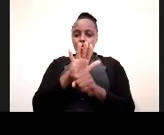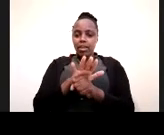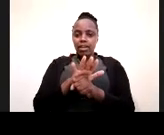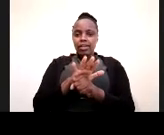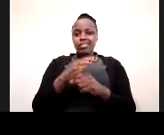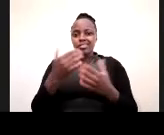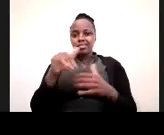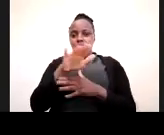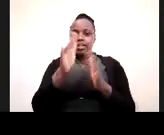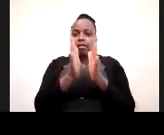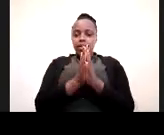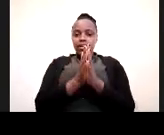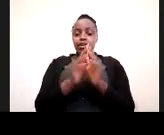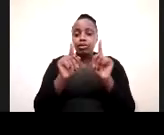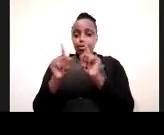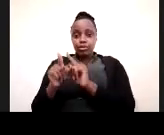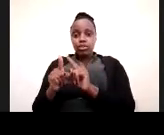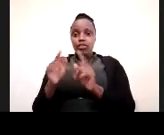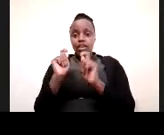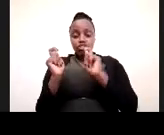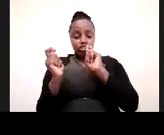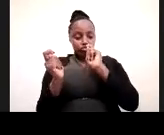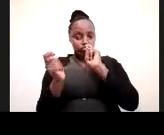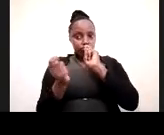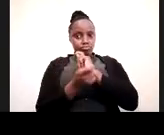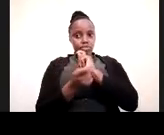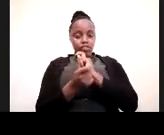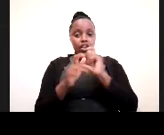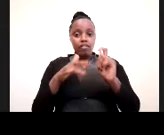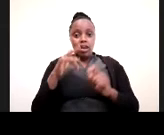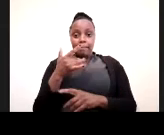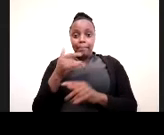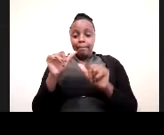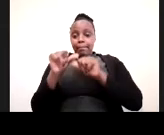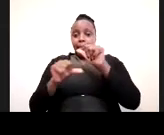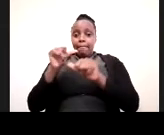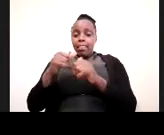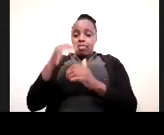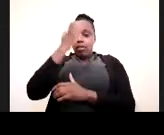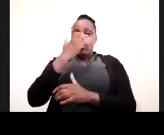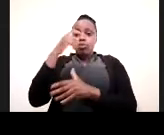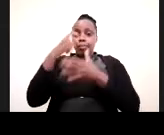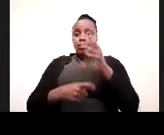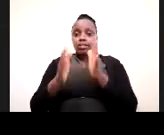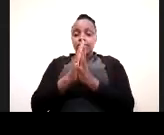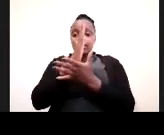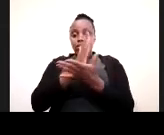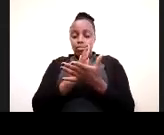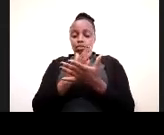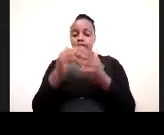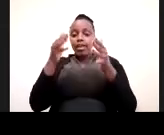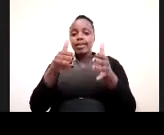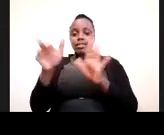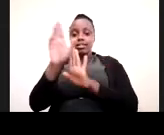etc. But also there were very strong feelings amongst EU operators that some of the existing rules favoured third